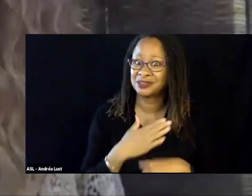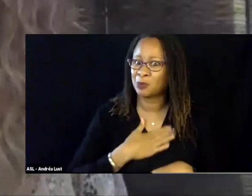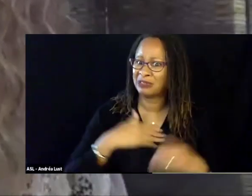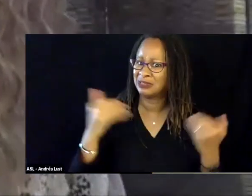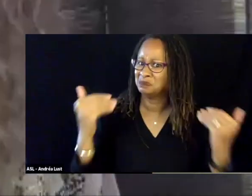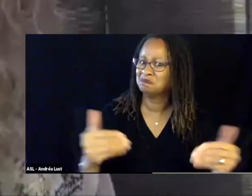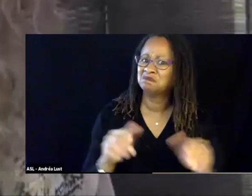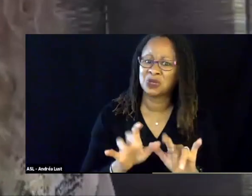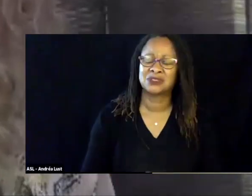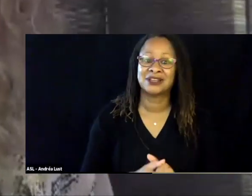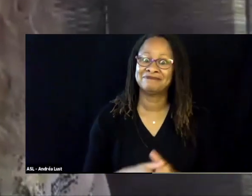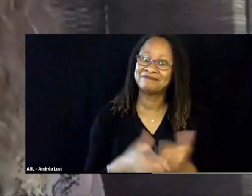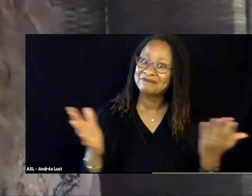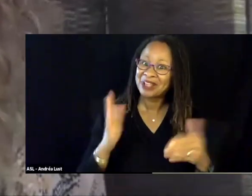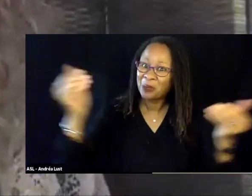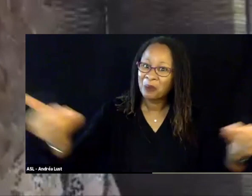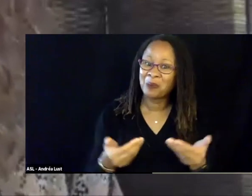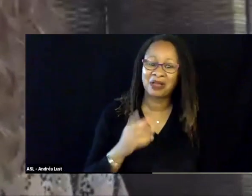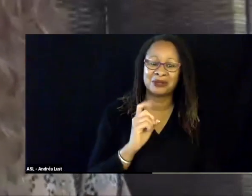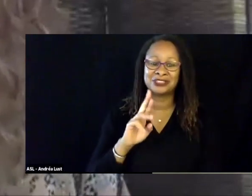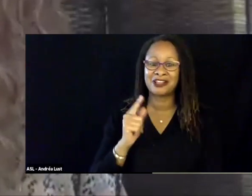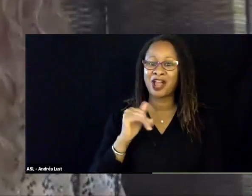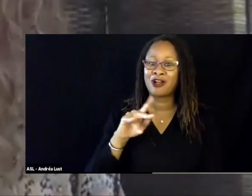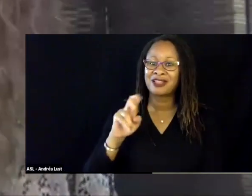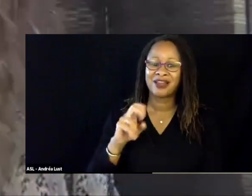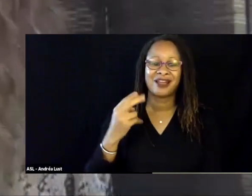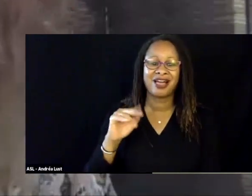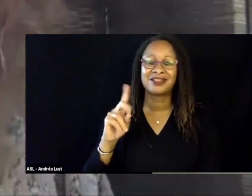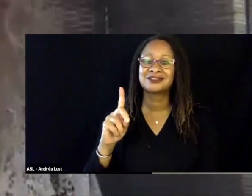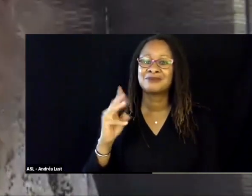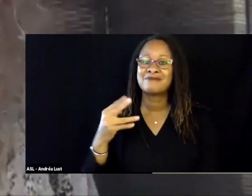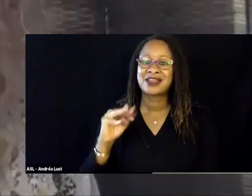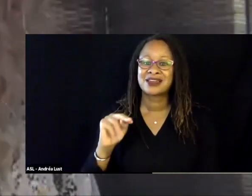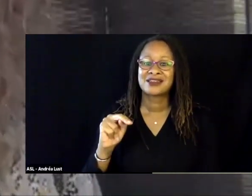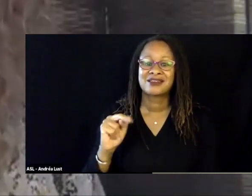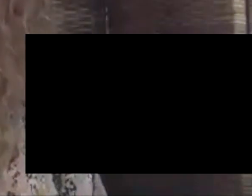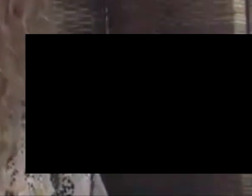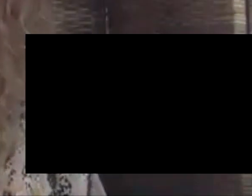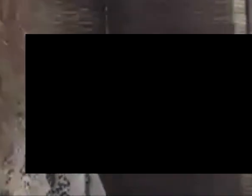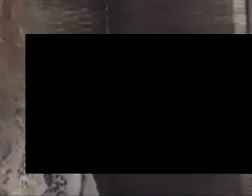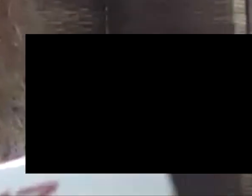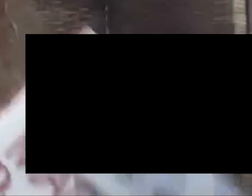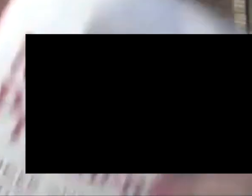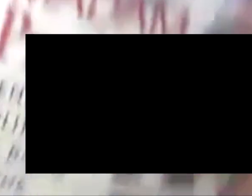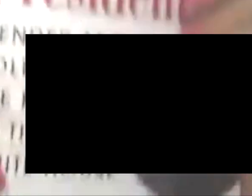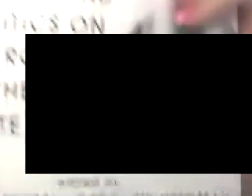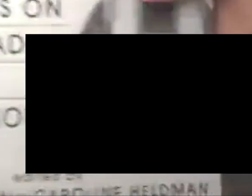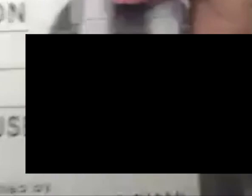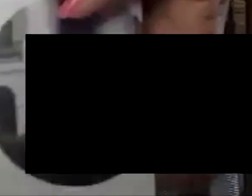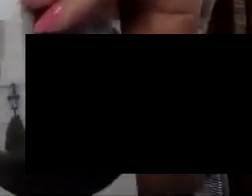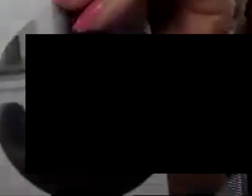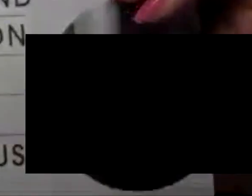ado, I would like to welcome Dr. Caroline Heldman, who is our Head of Research and Insights.